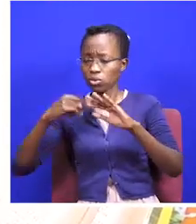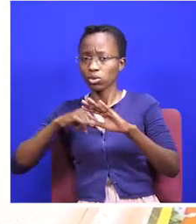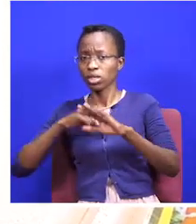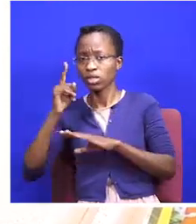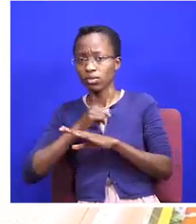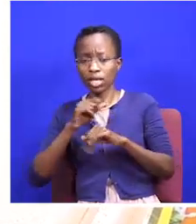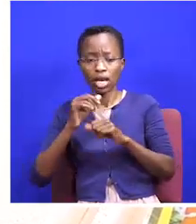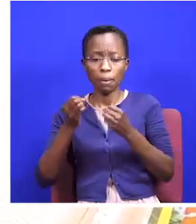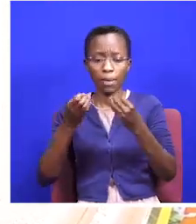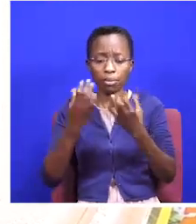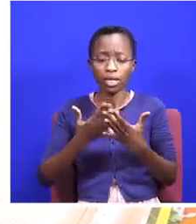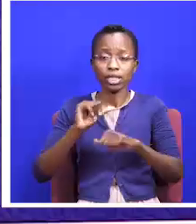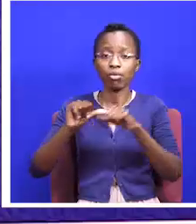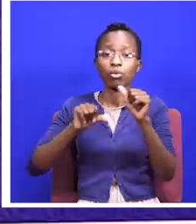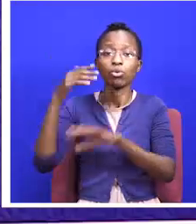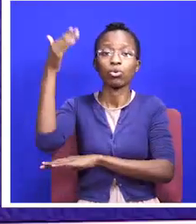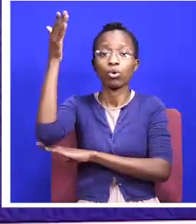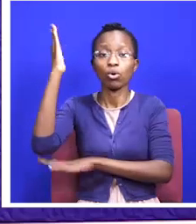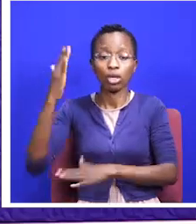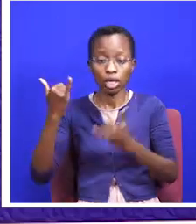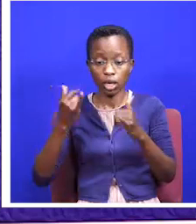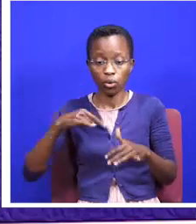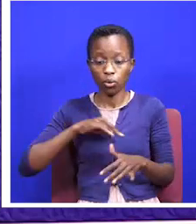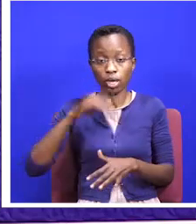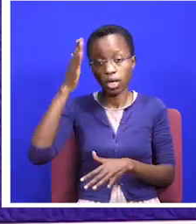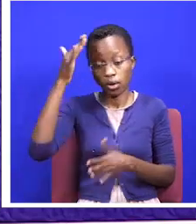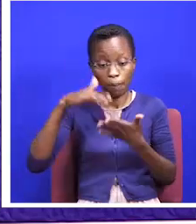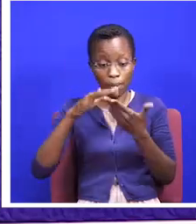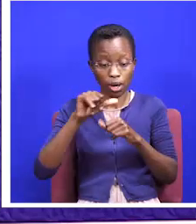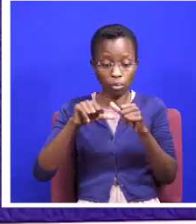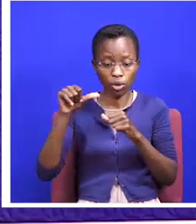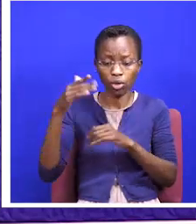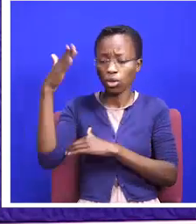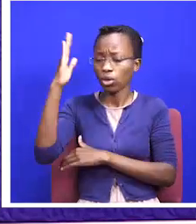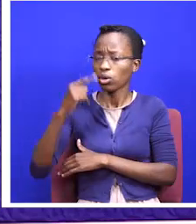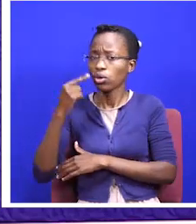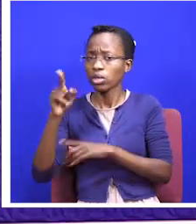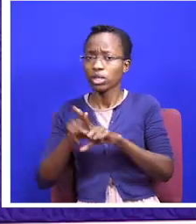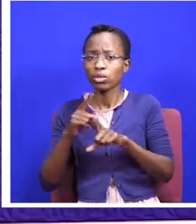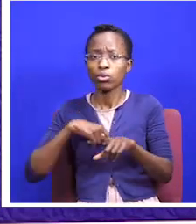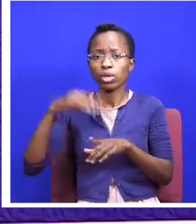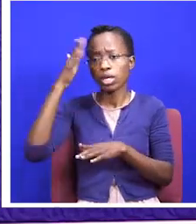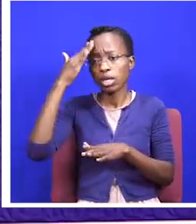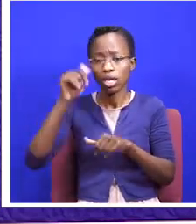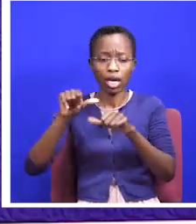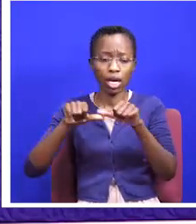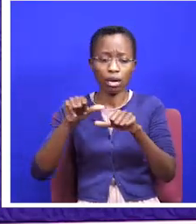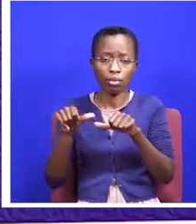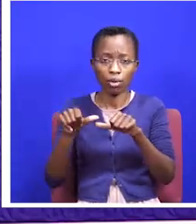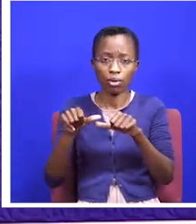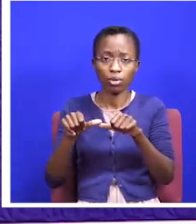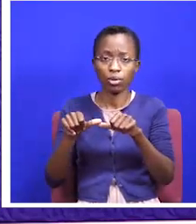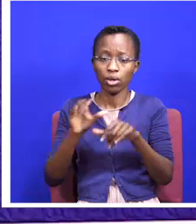taught us a lot about our God. Now we know more about who he is, and we know about